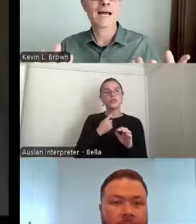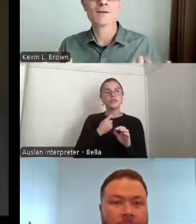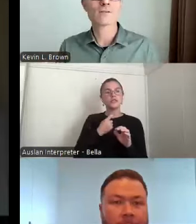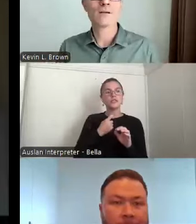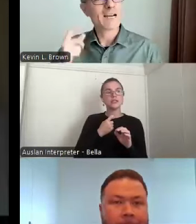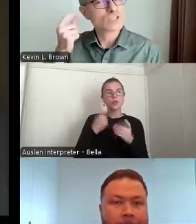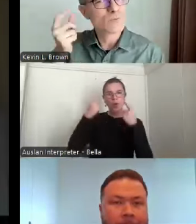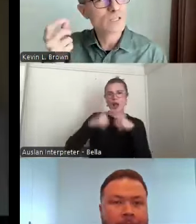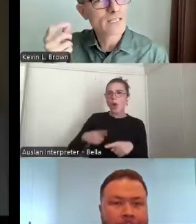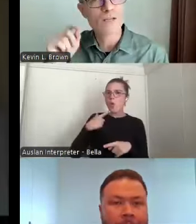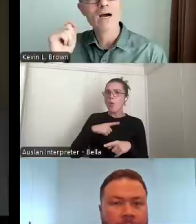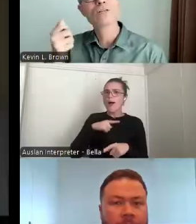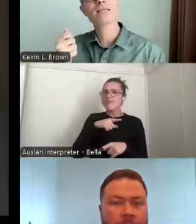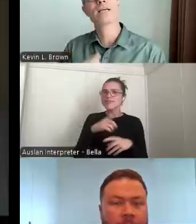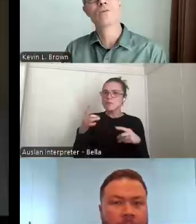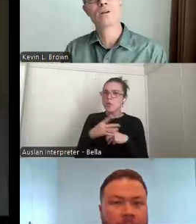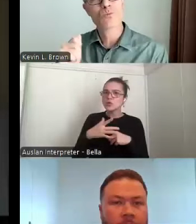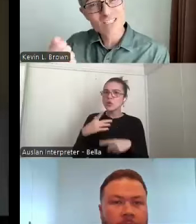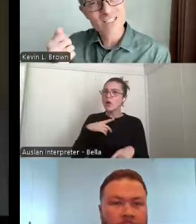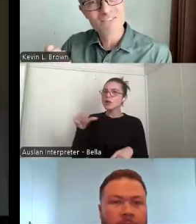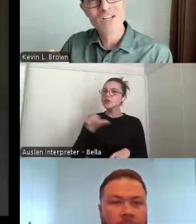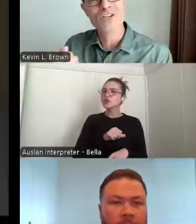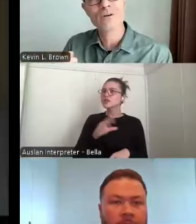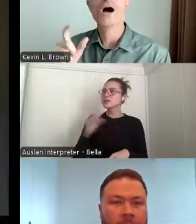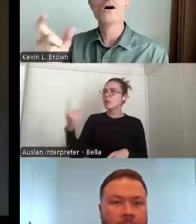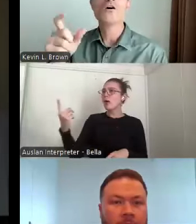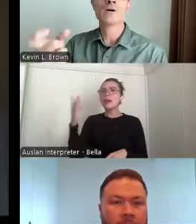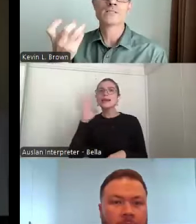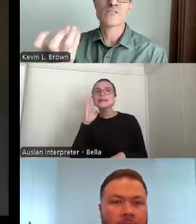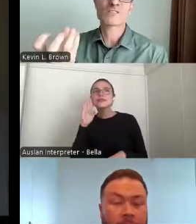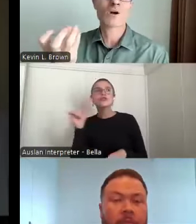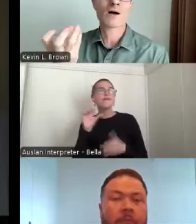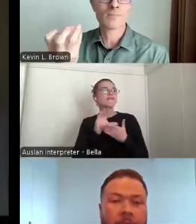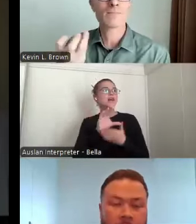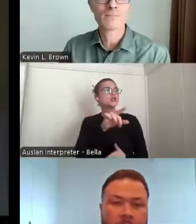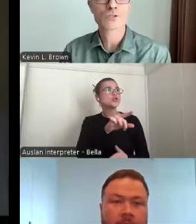this matters. Why should someone listen? Why should they take notice? Why should they fund you? Oh, because of